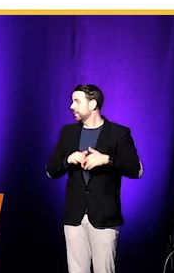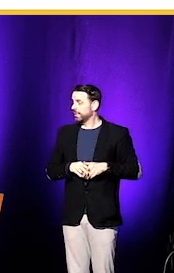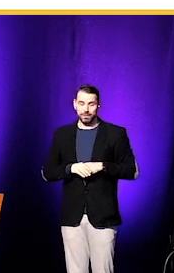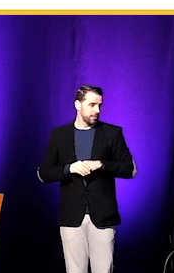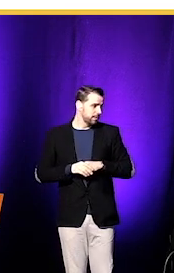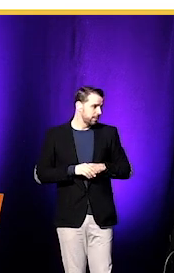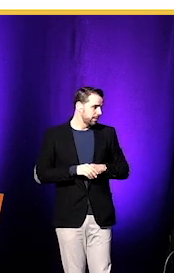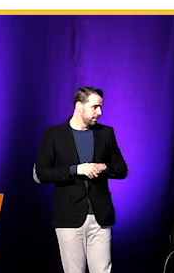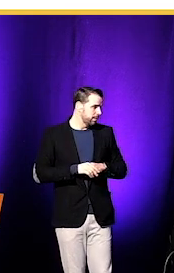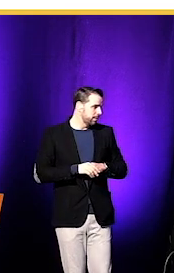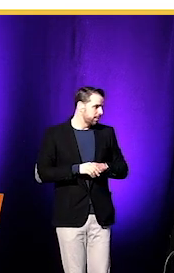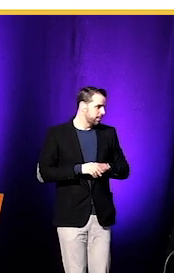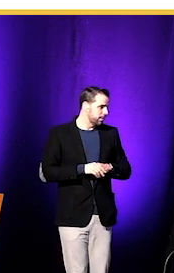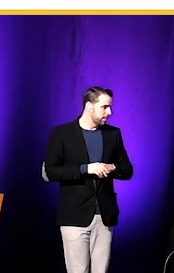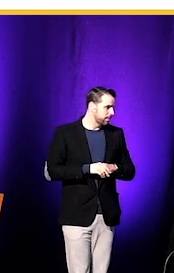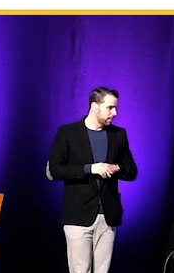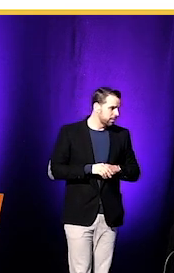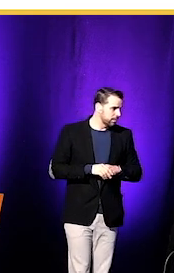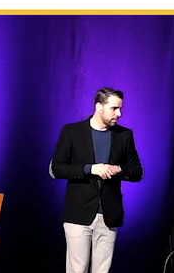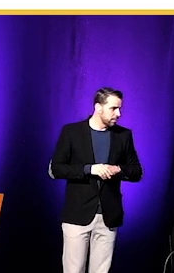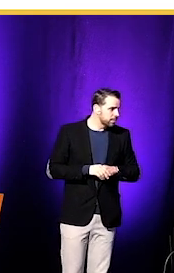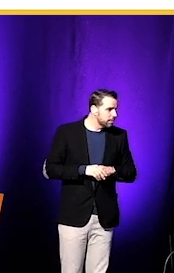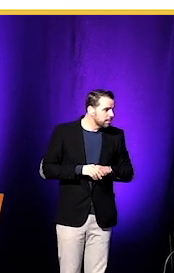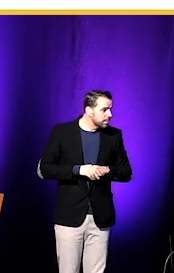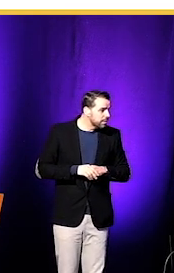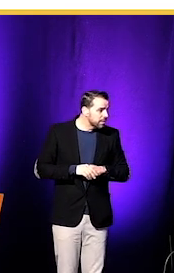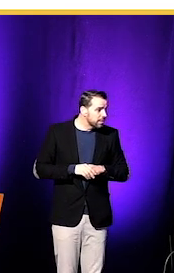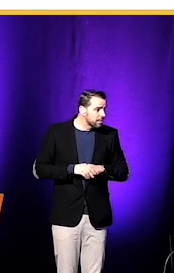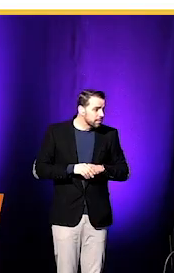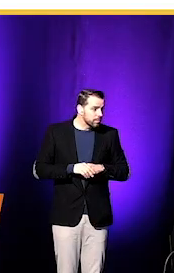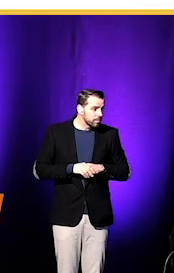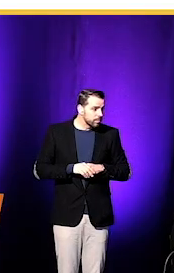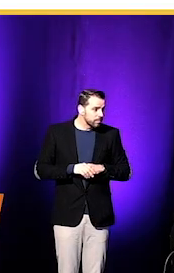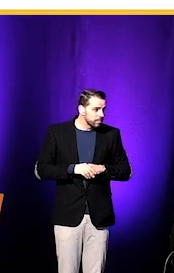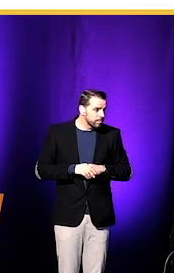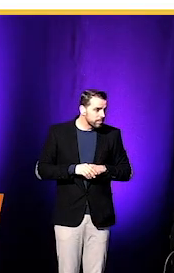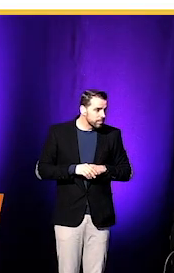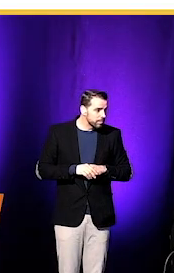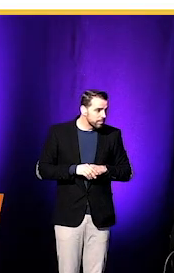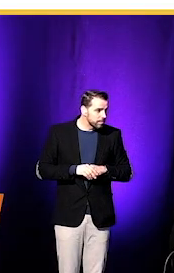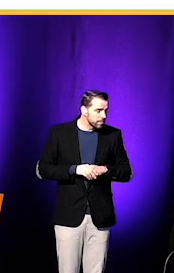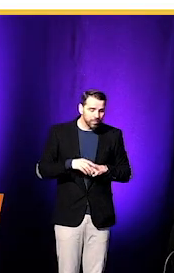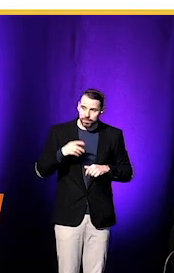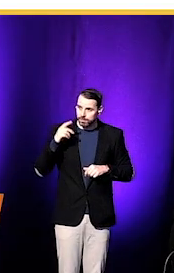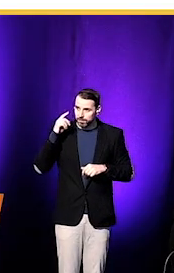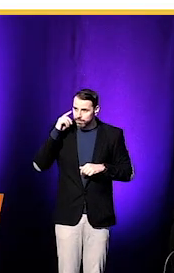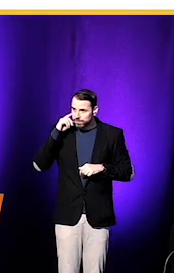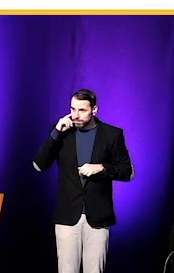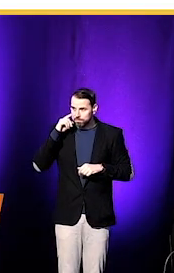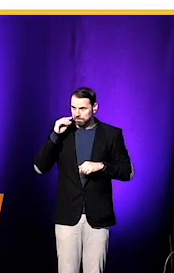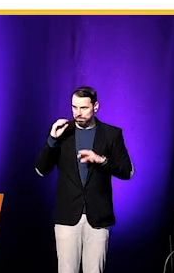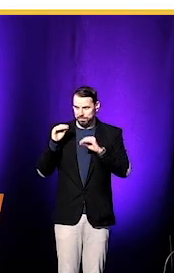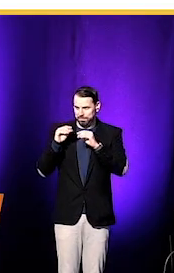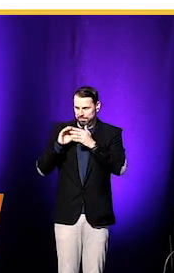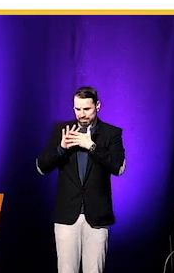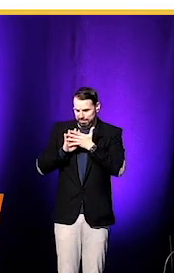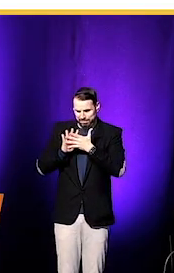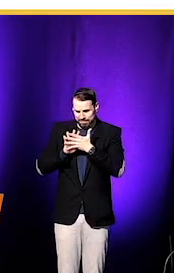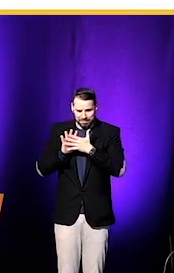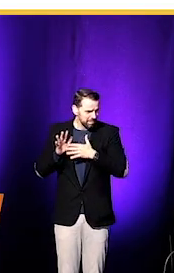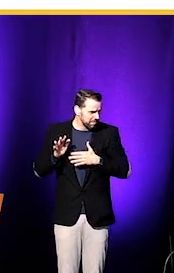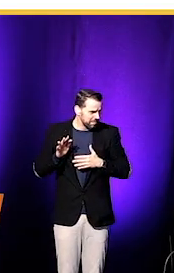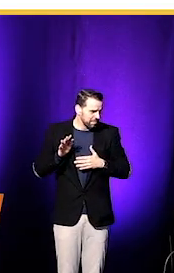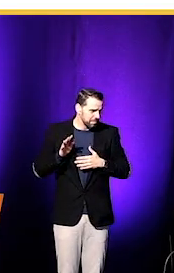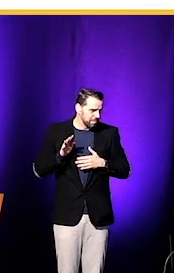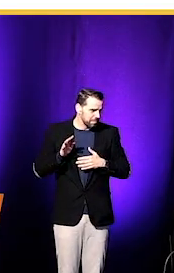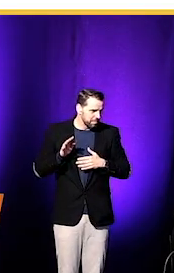Jesus, if you want to fight, you know you're going to fight? No, but you don't want to fall either. Okay? Right? He does not get hurt.